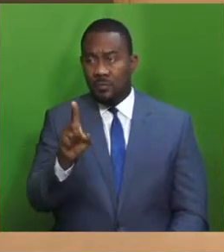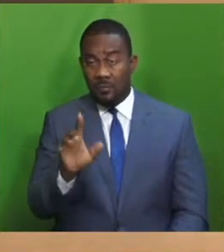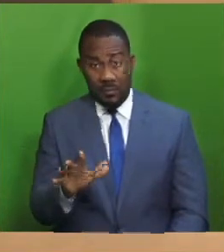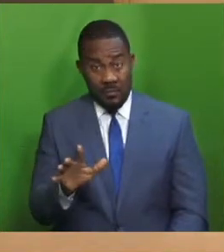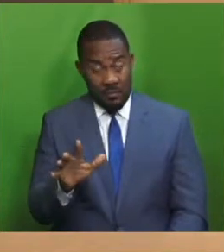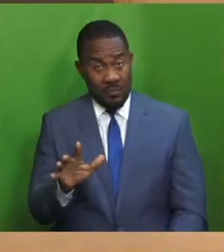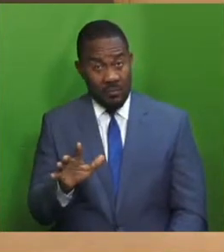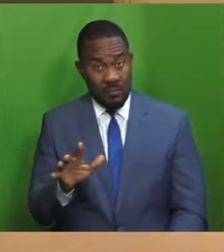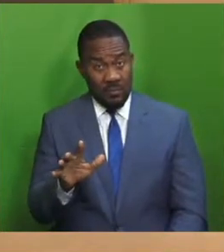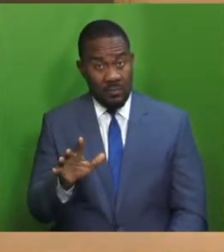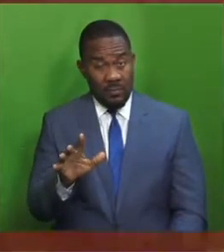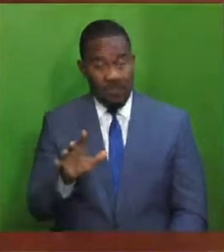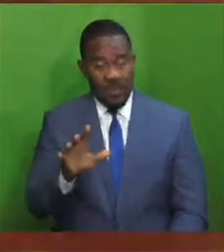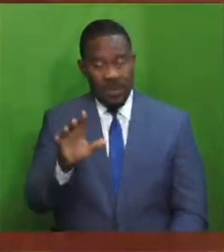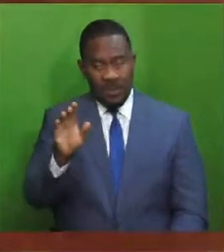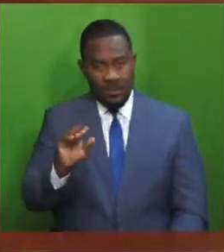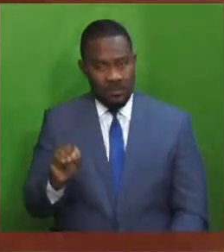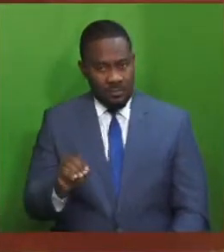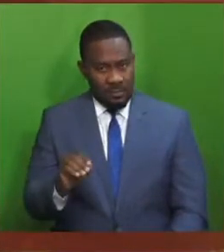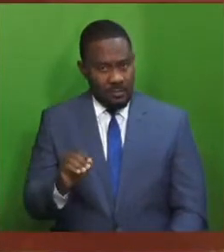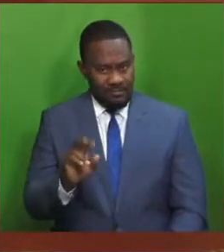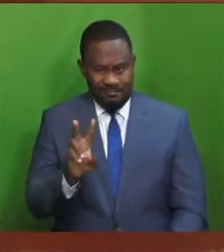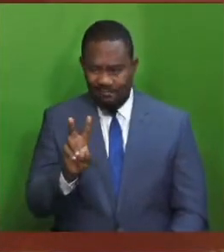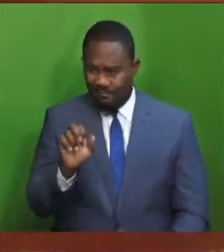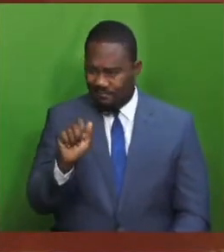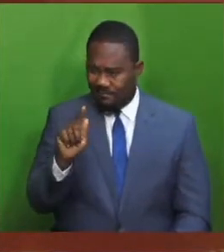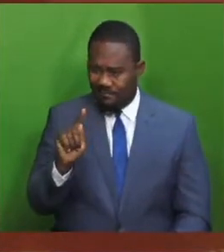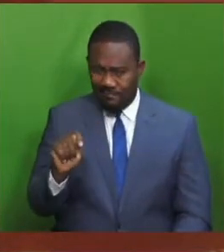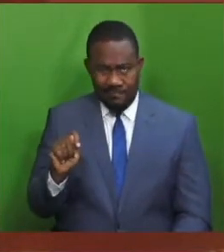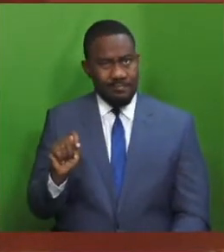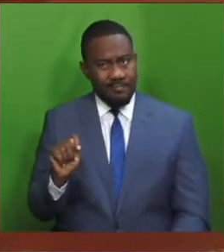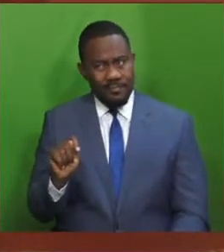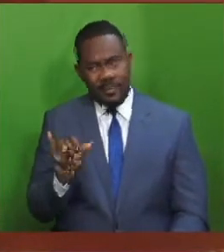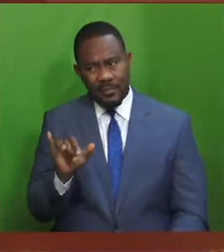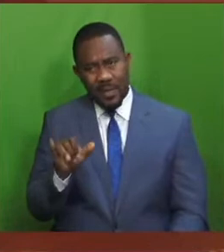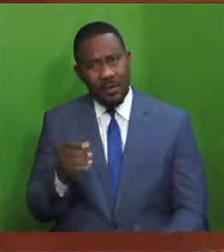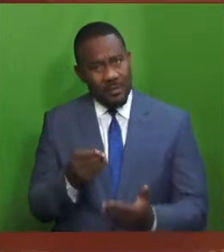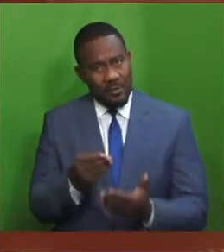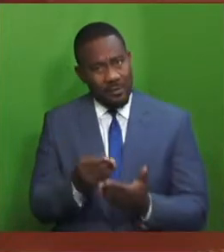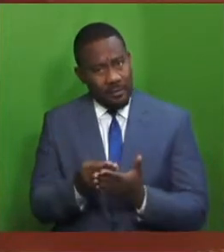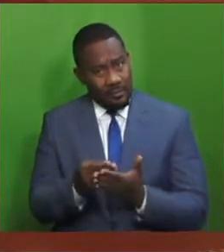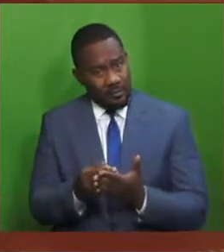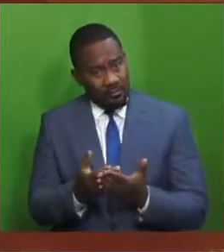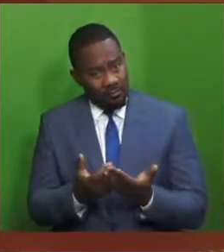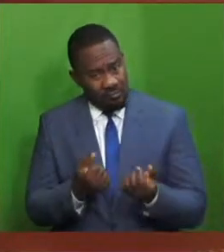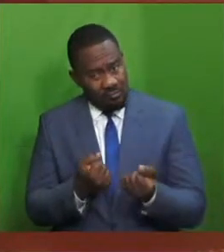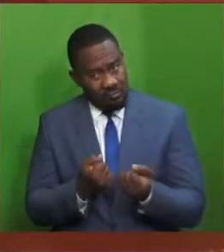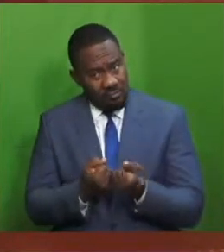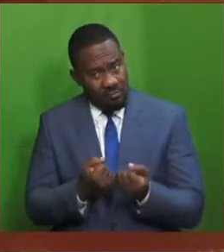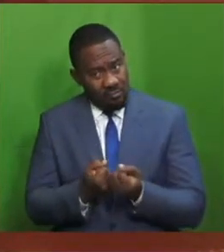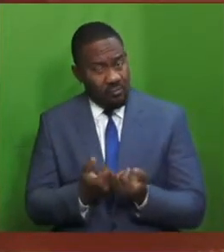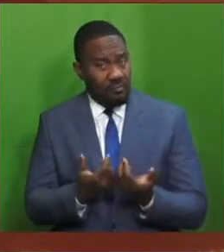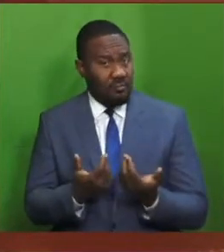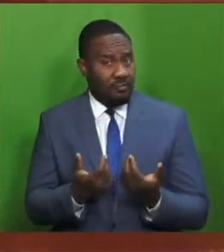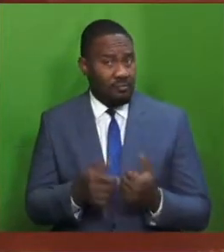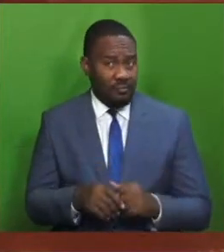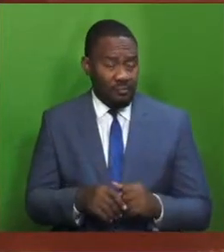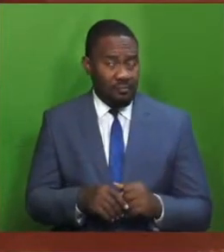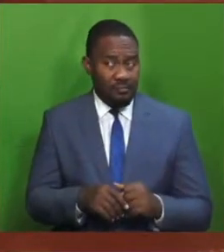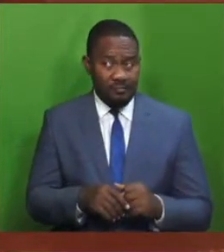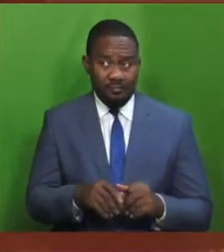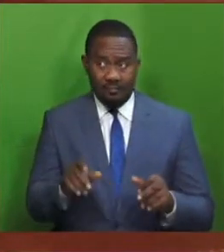the implementation of government's counterpart contribution to the implementation of public-private